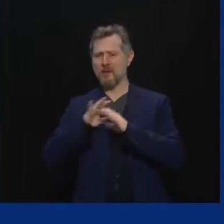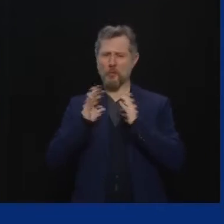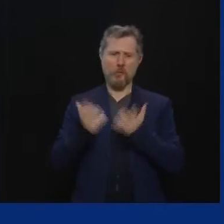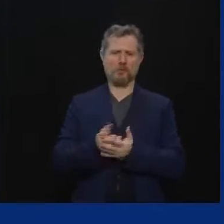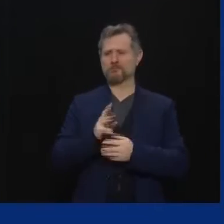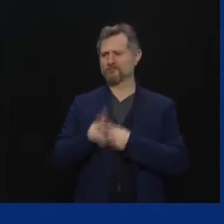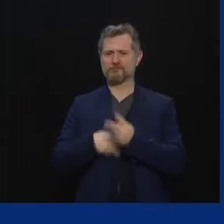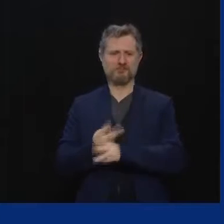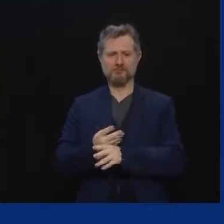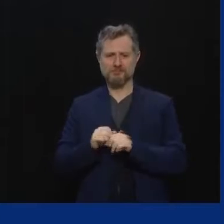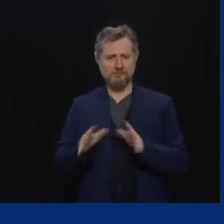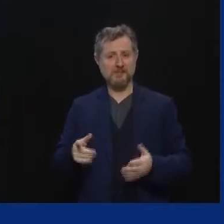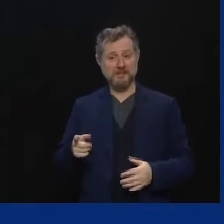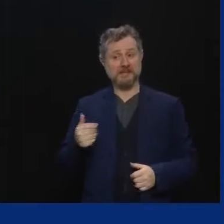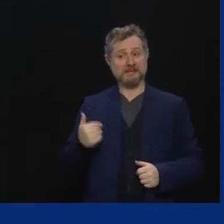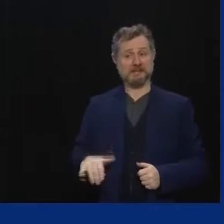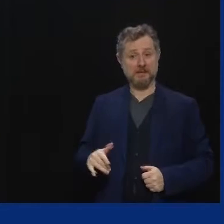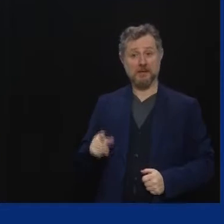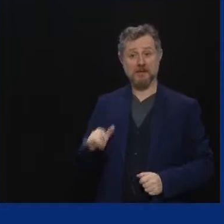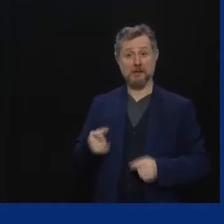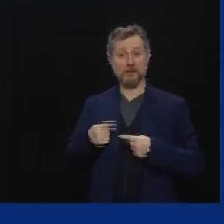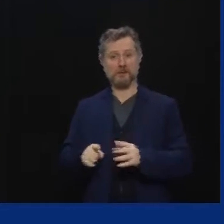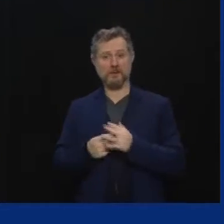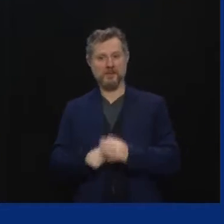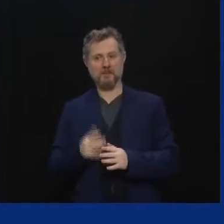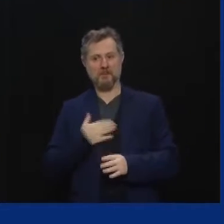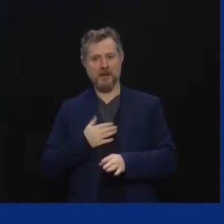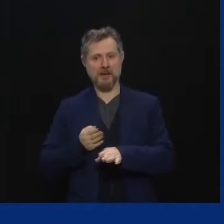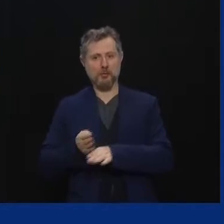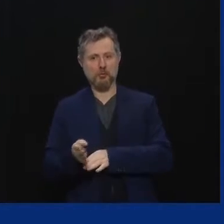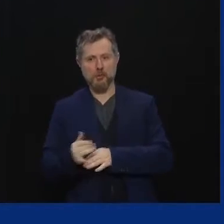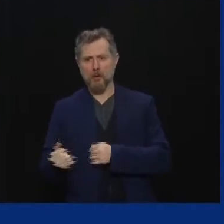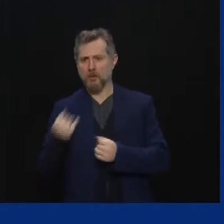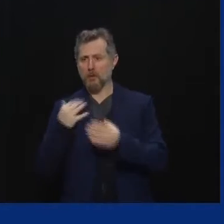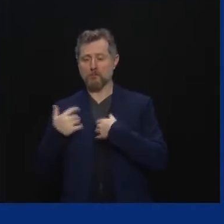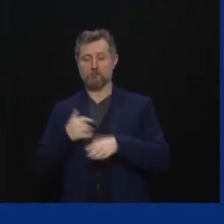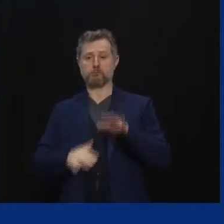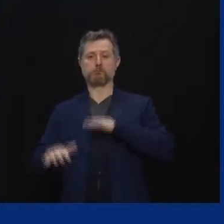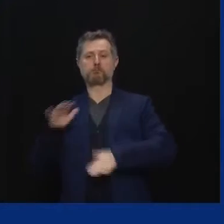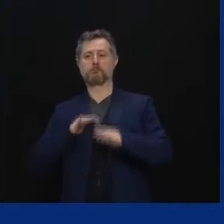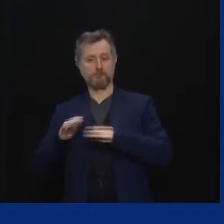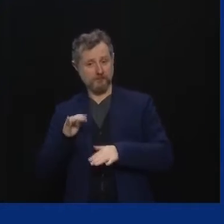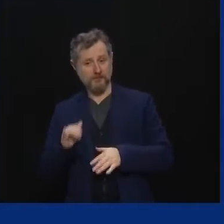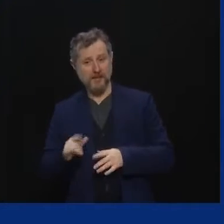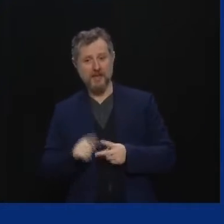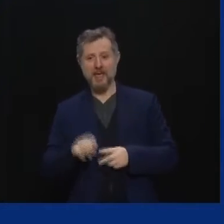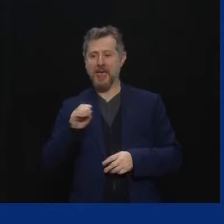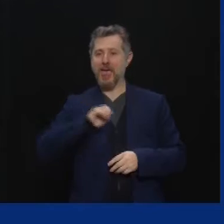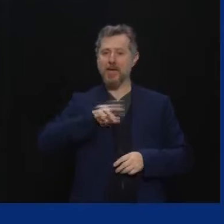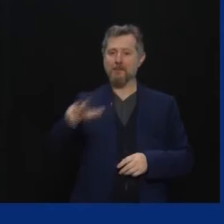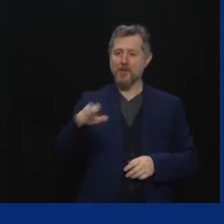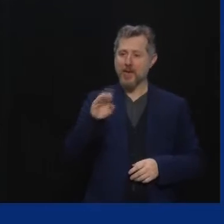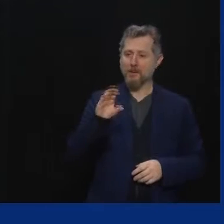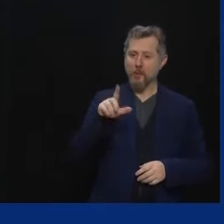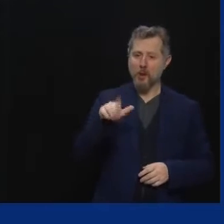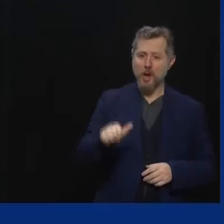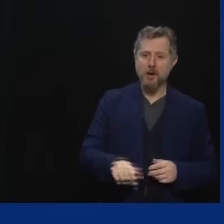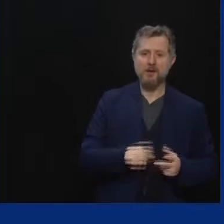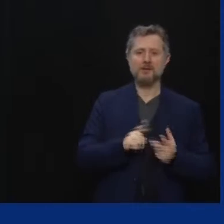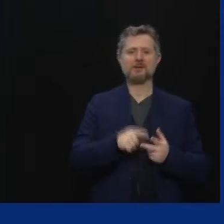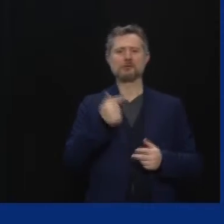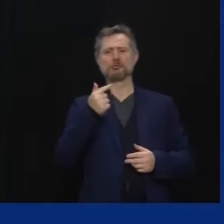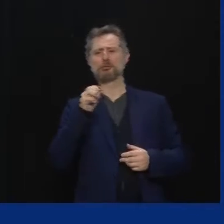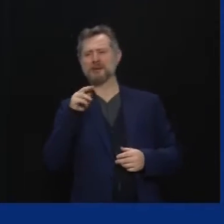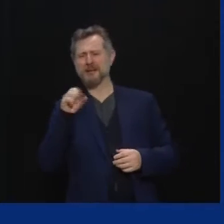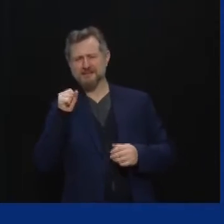more microbes than I ever would have predicted. There was Ebola, there was Legionnaires, there was Zika. In 3